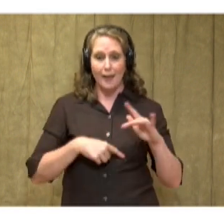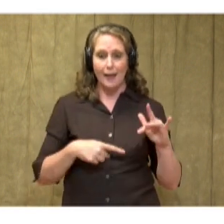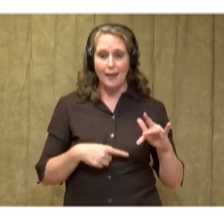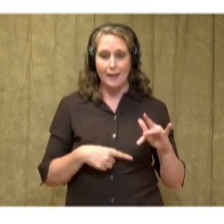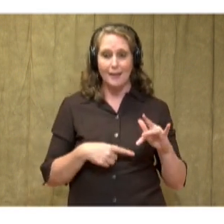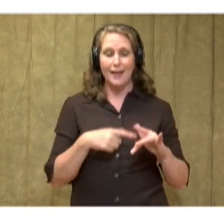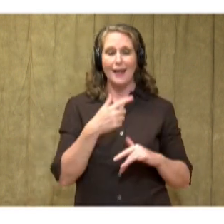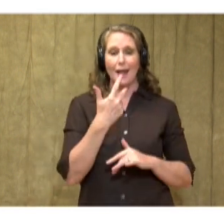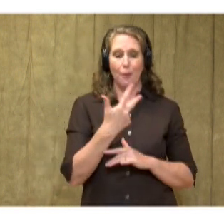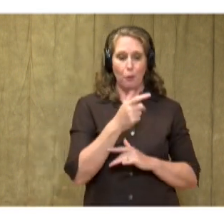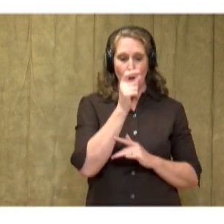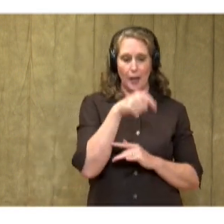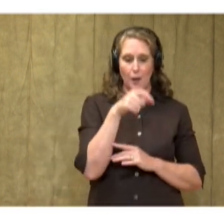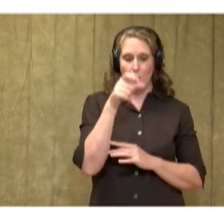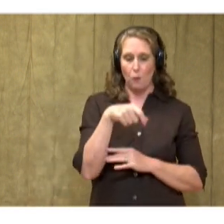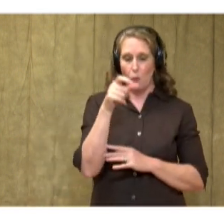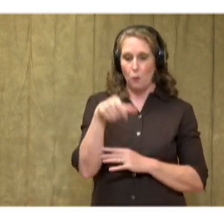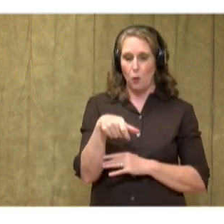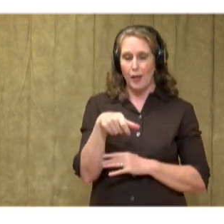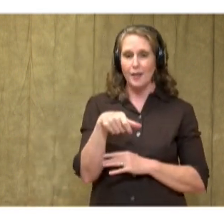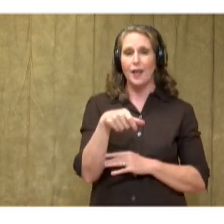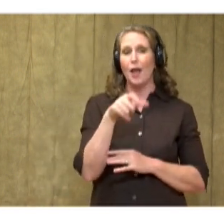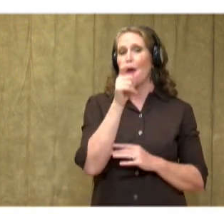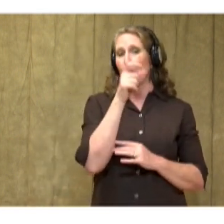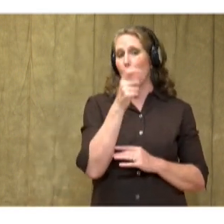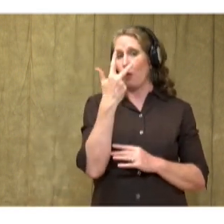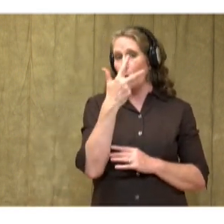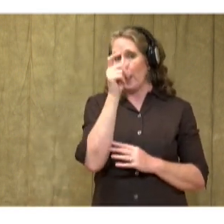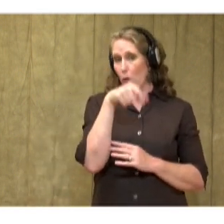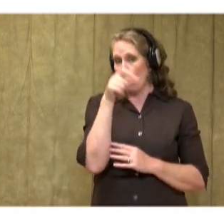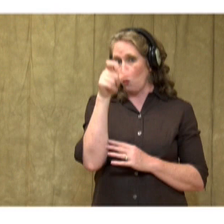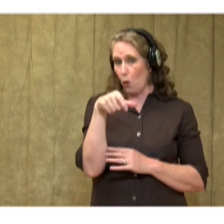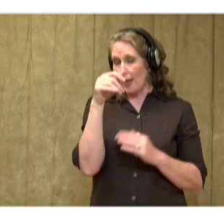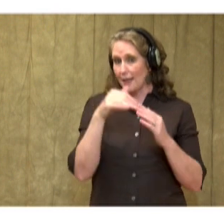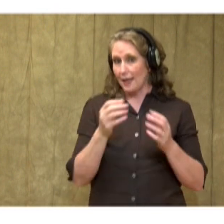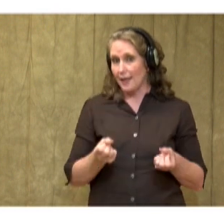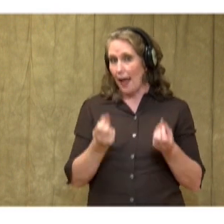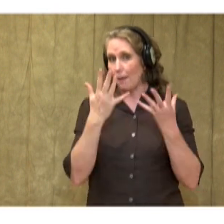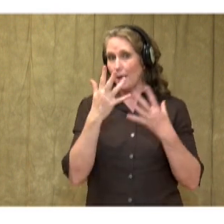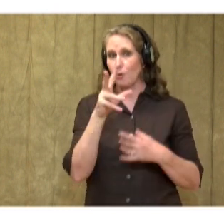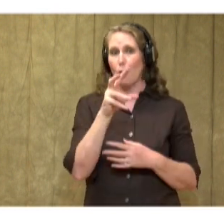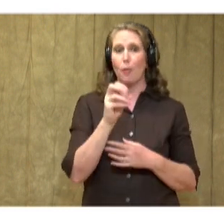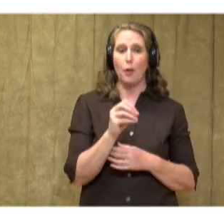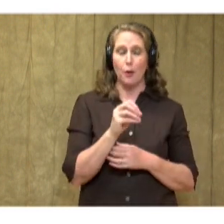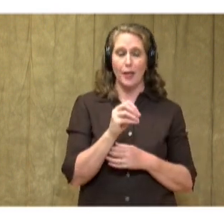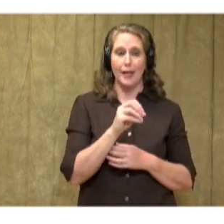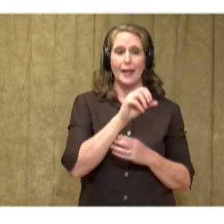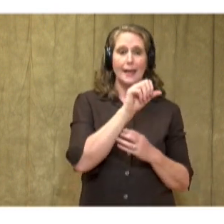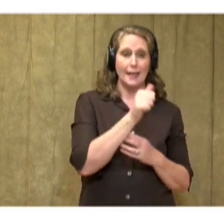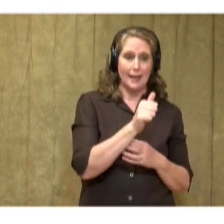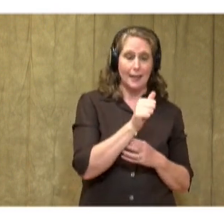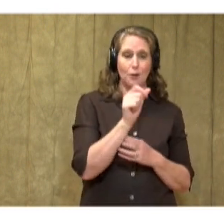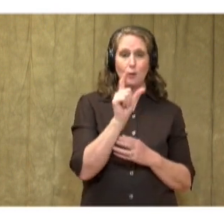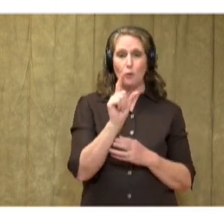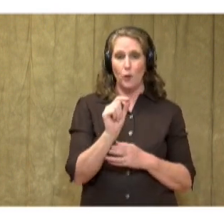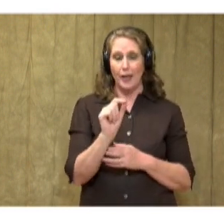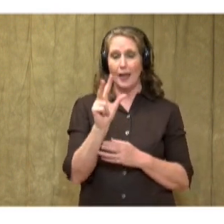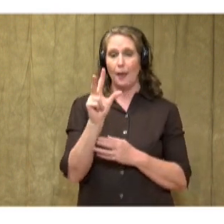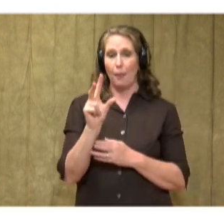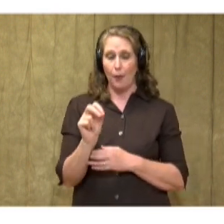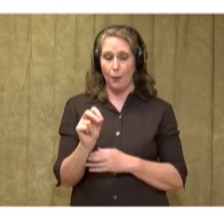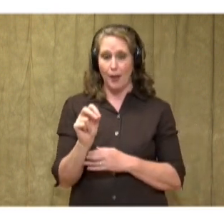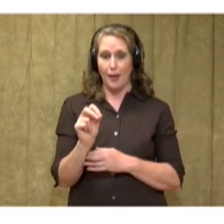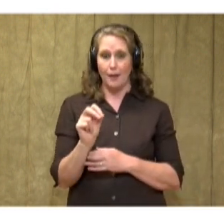Our 3 rods, and 3 rods stands for what again? 30. 10, 20, 30.